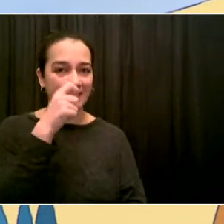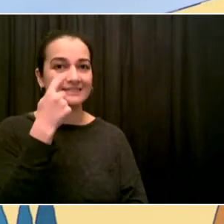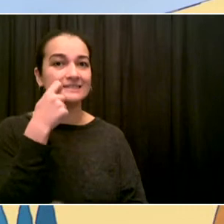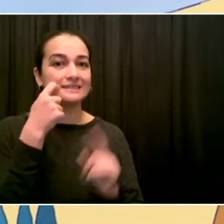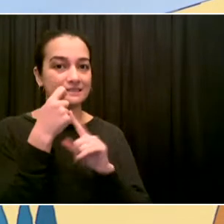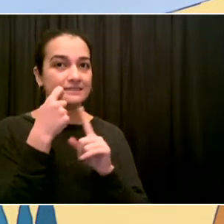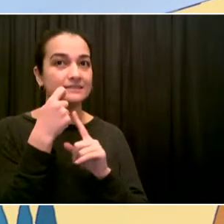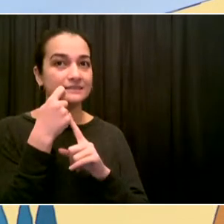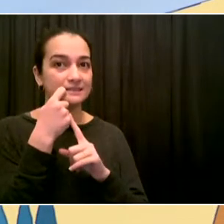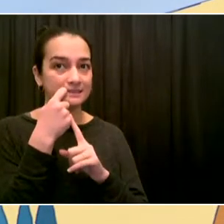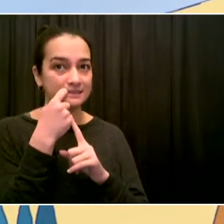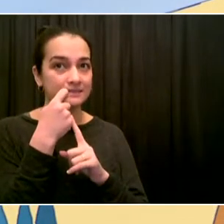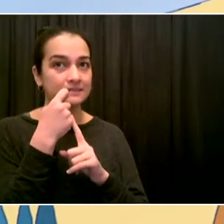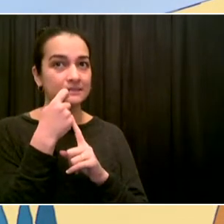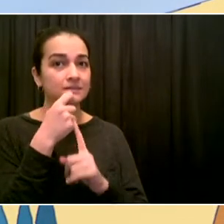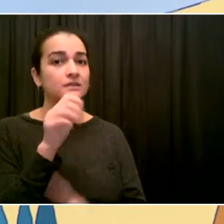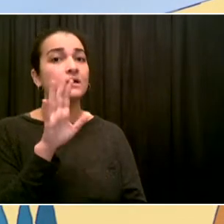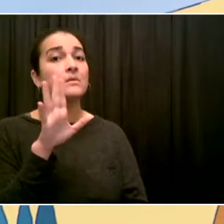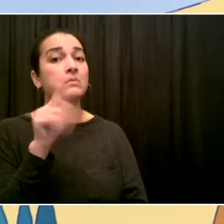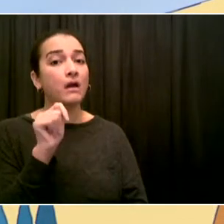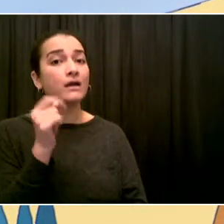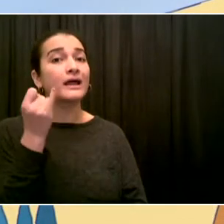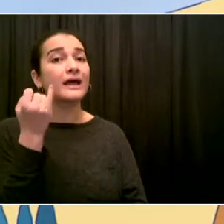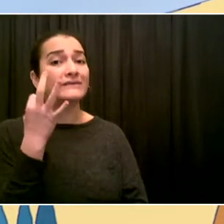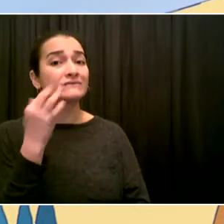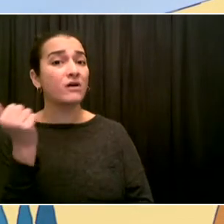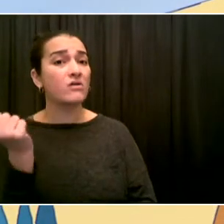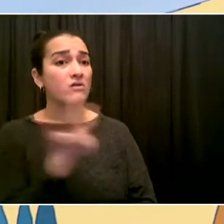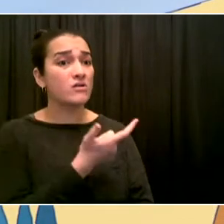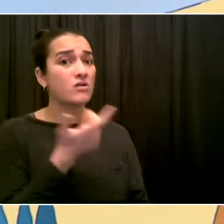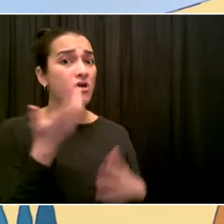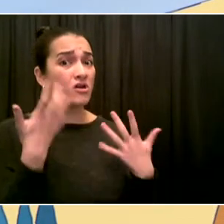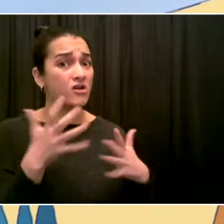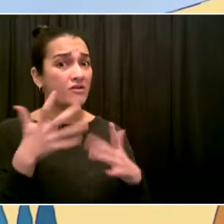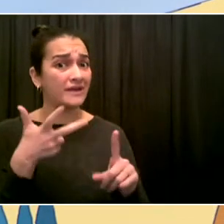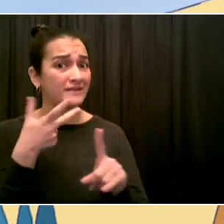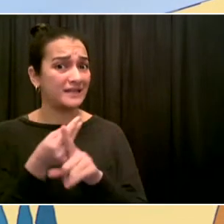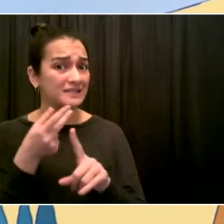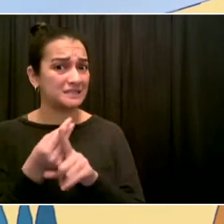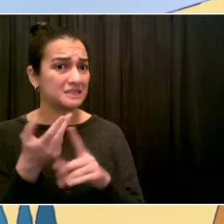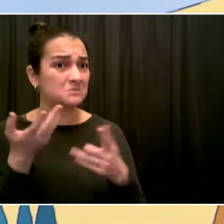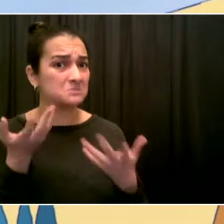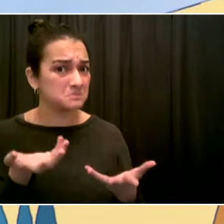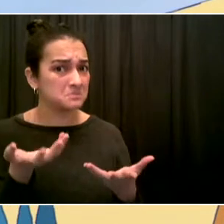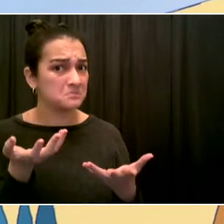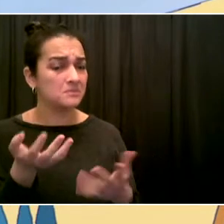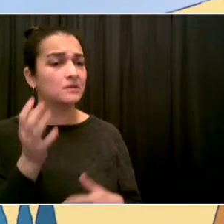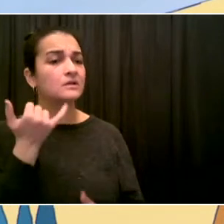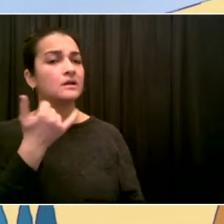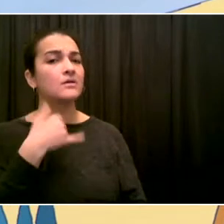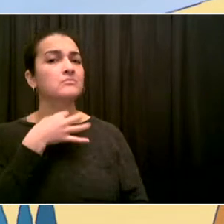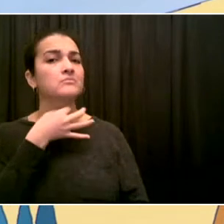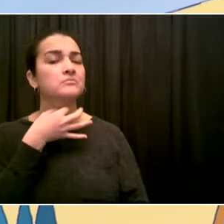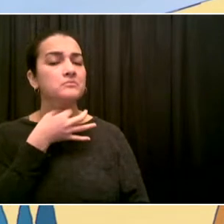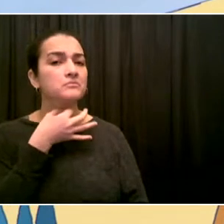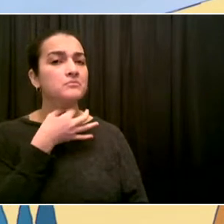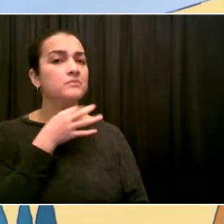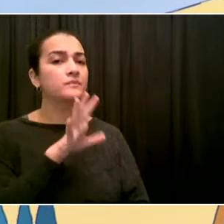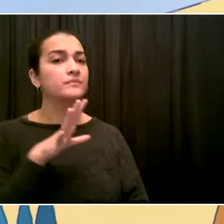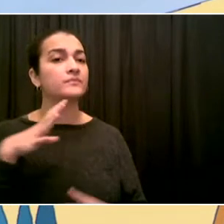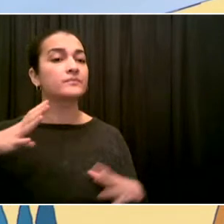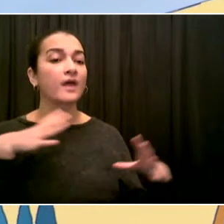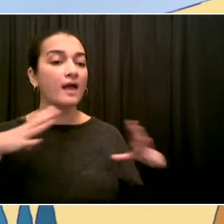for, holidays can be a source of tension for families. I think there are some situations where, there's an unvaccinated